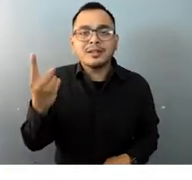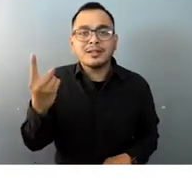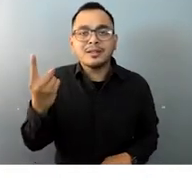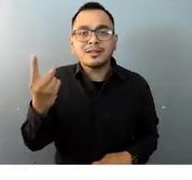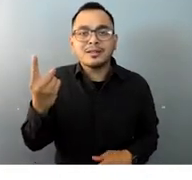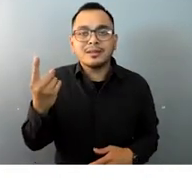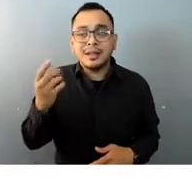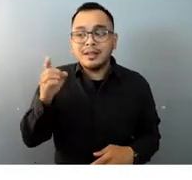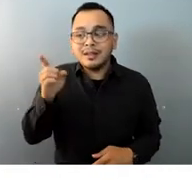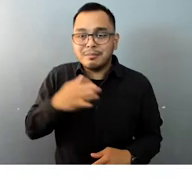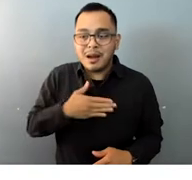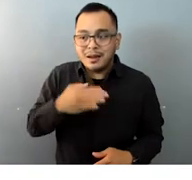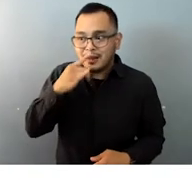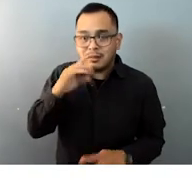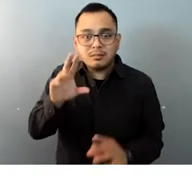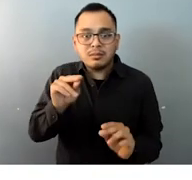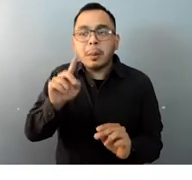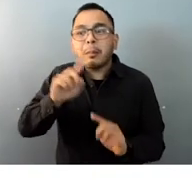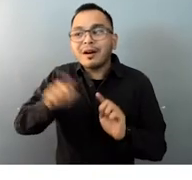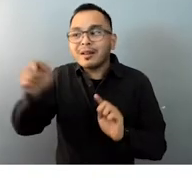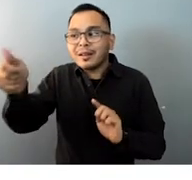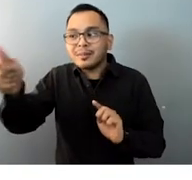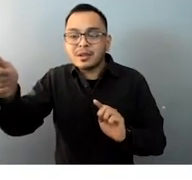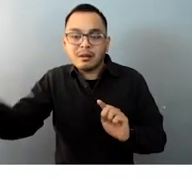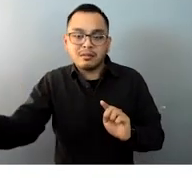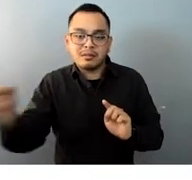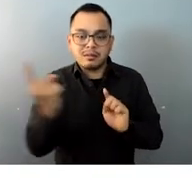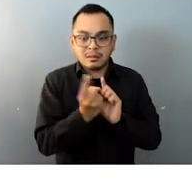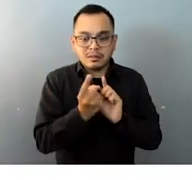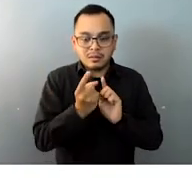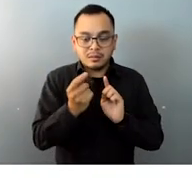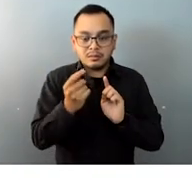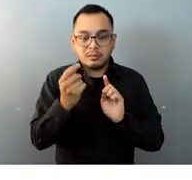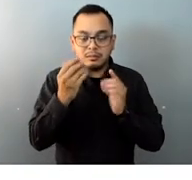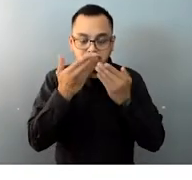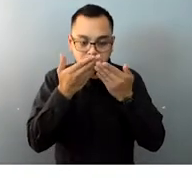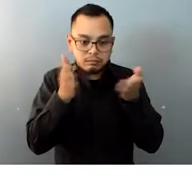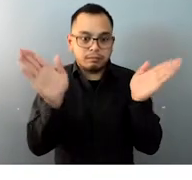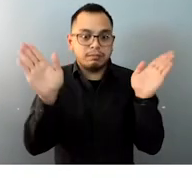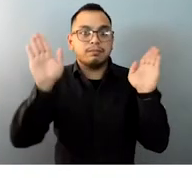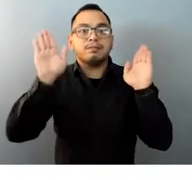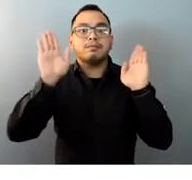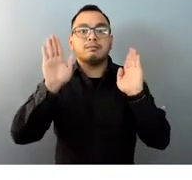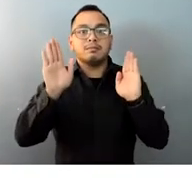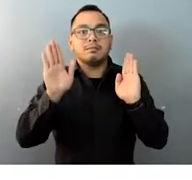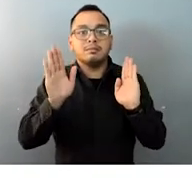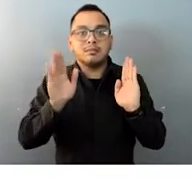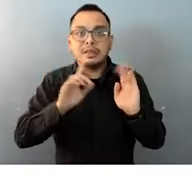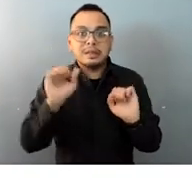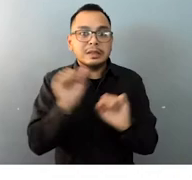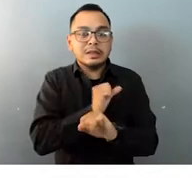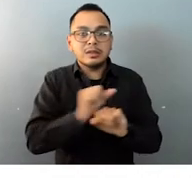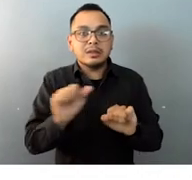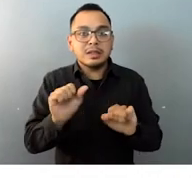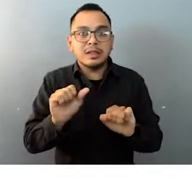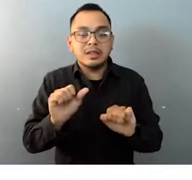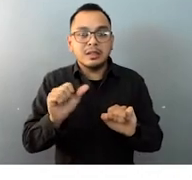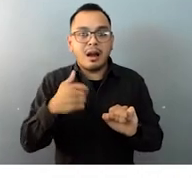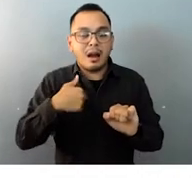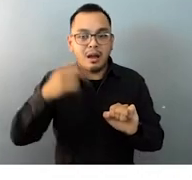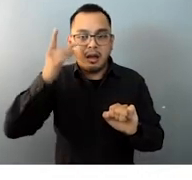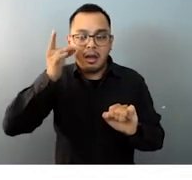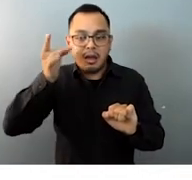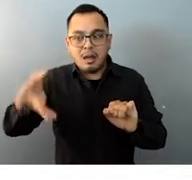just because I was gifted with this kid. This kid opened up my world. I mean, scales were